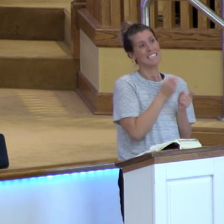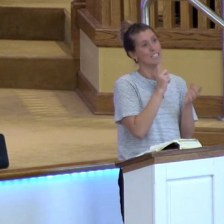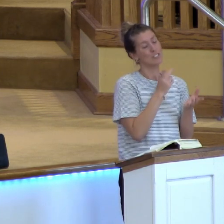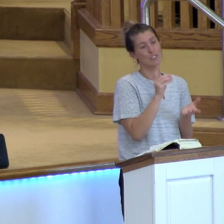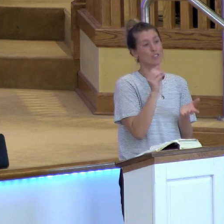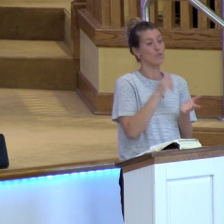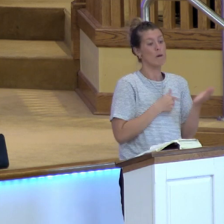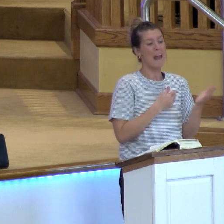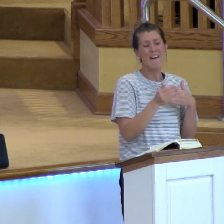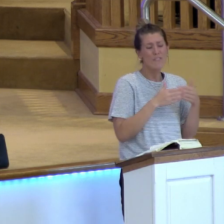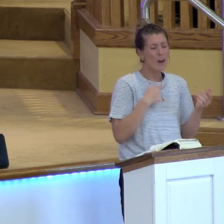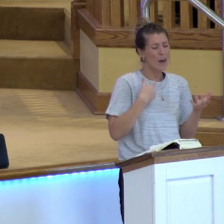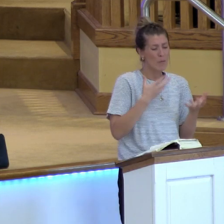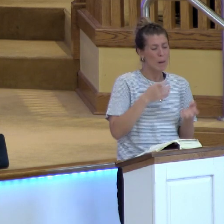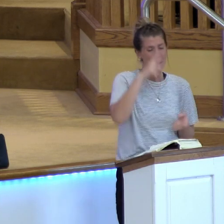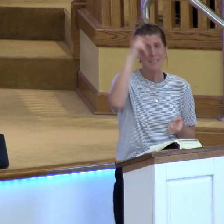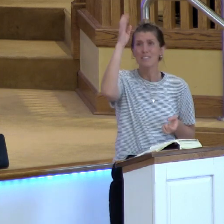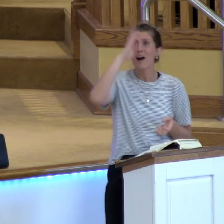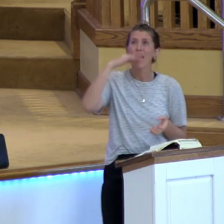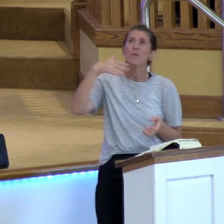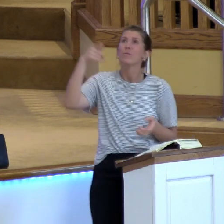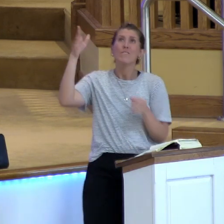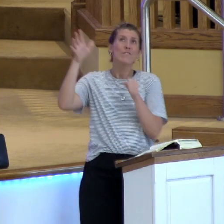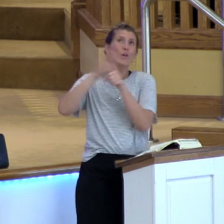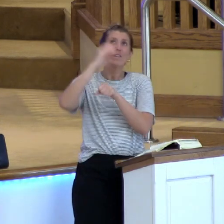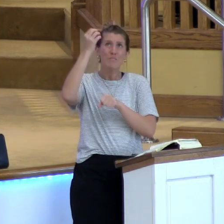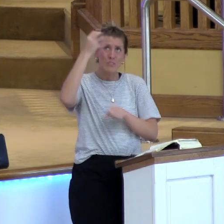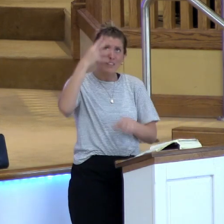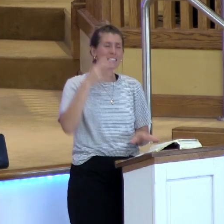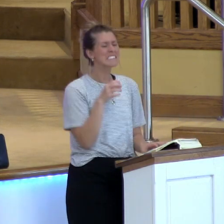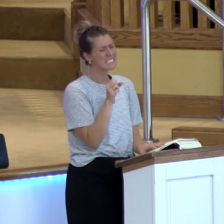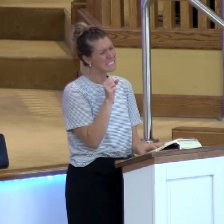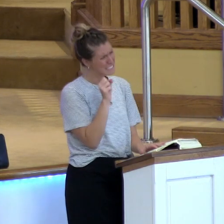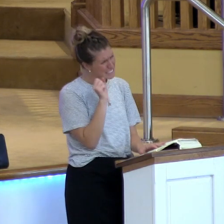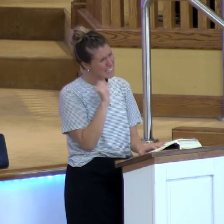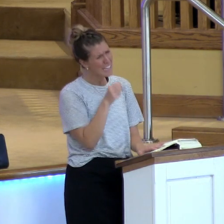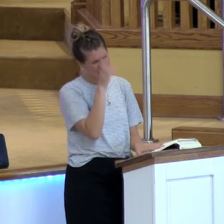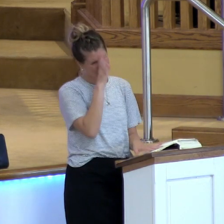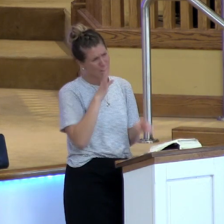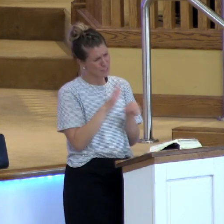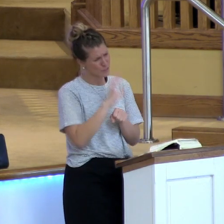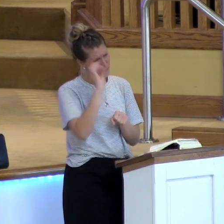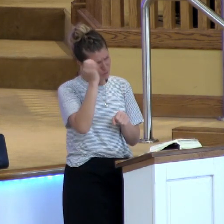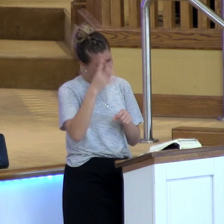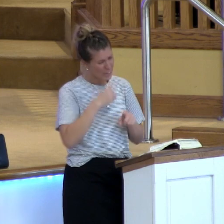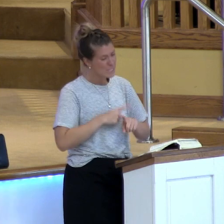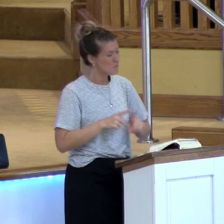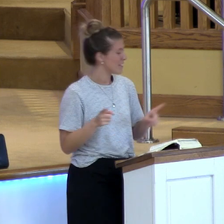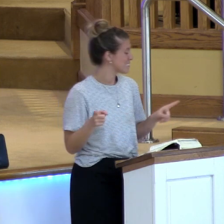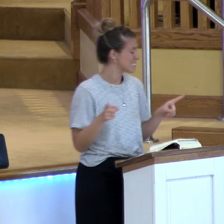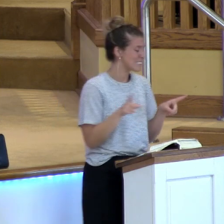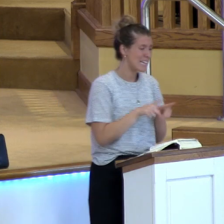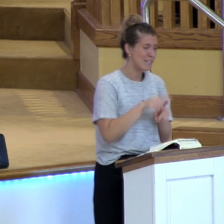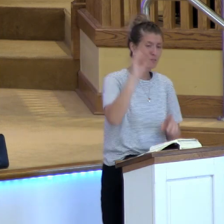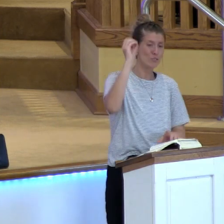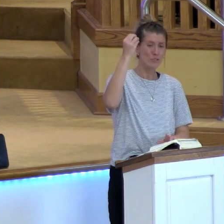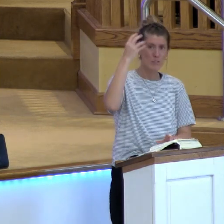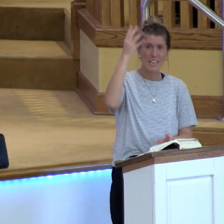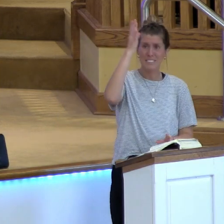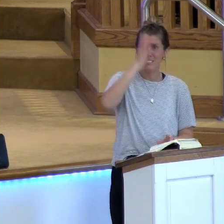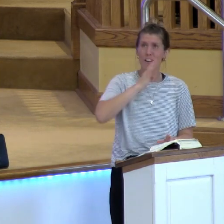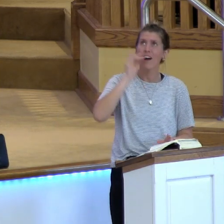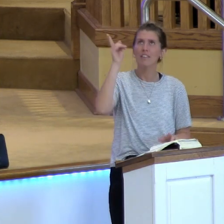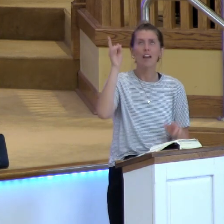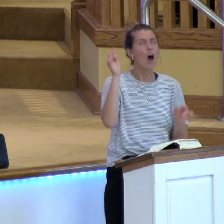I want because God is such a gracious God. He is a gracious God, but just as gracious a God as he is